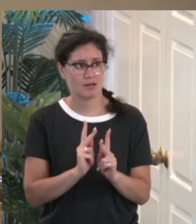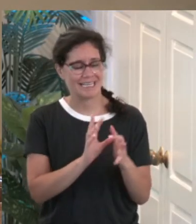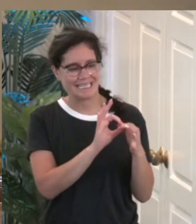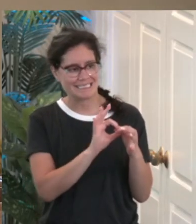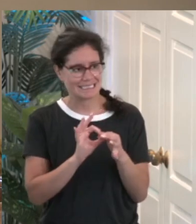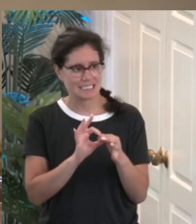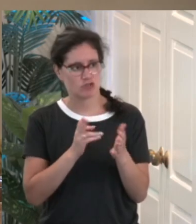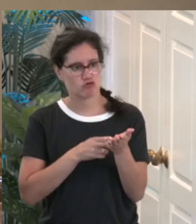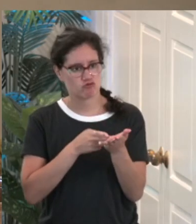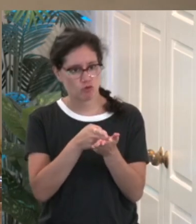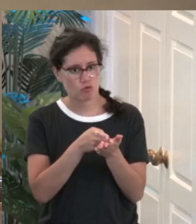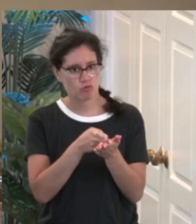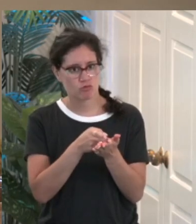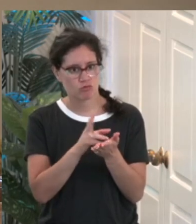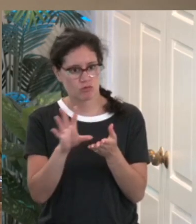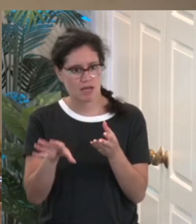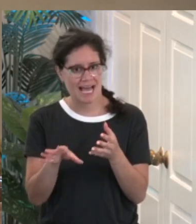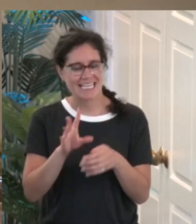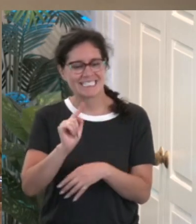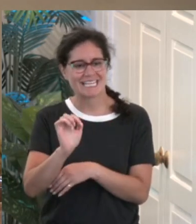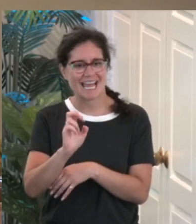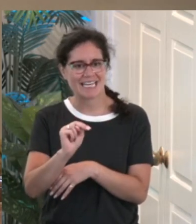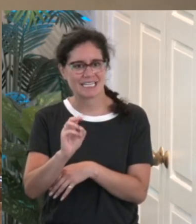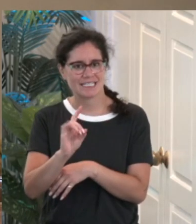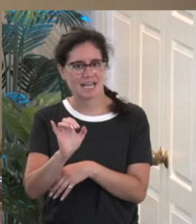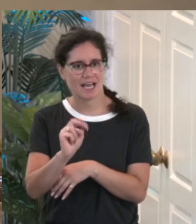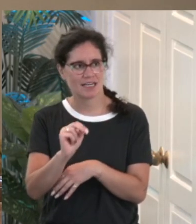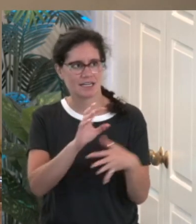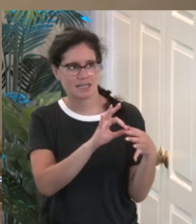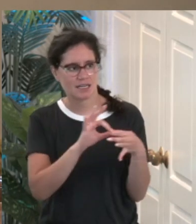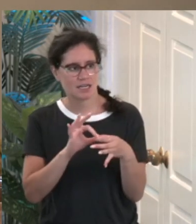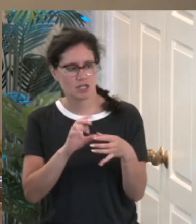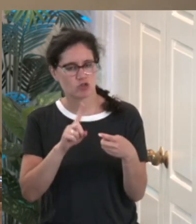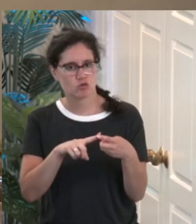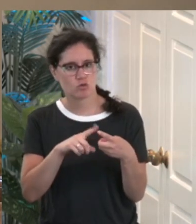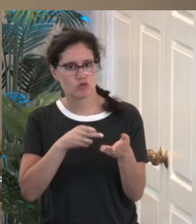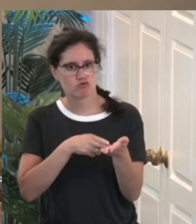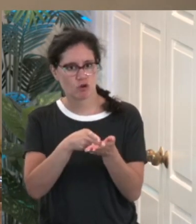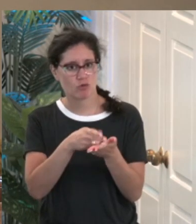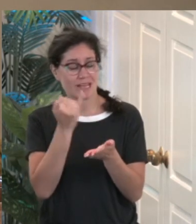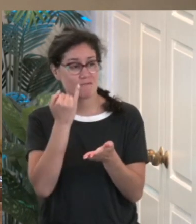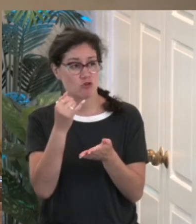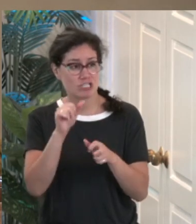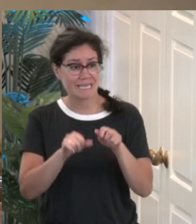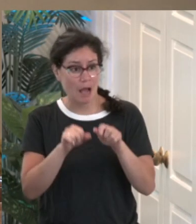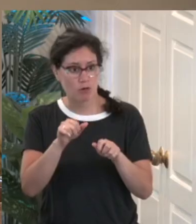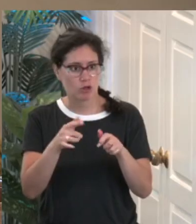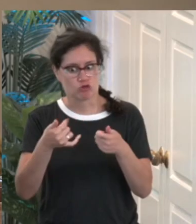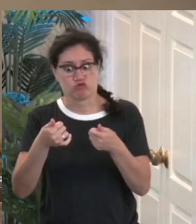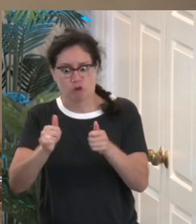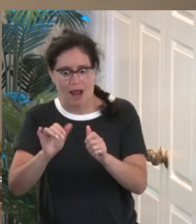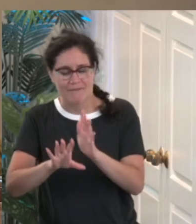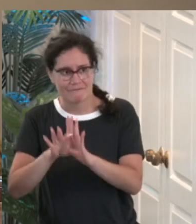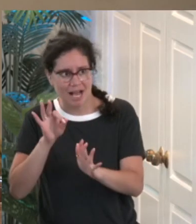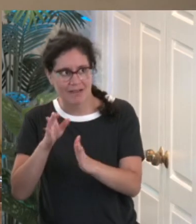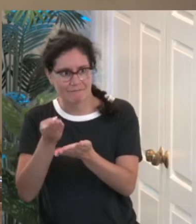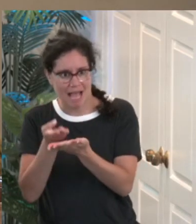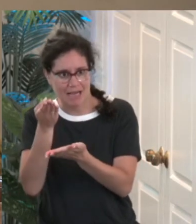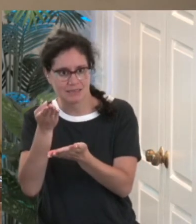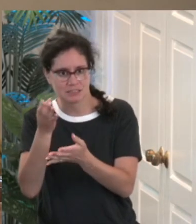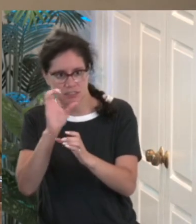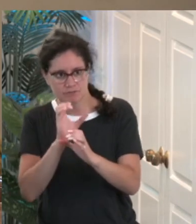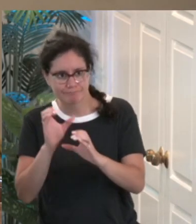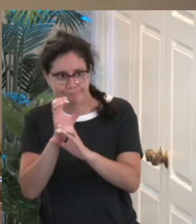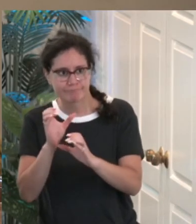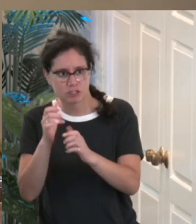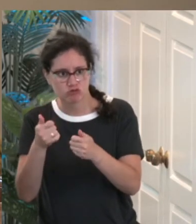truth. Attendant to truth. If you are doubting, then you are trying to find the facts. And that's what we have to do.